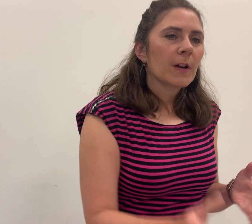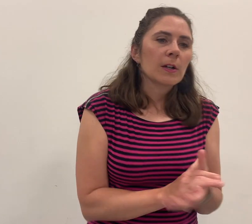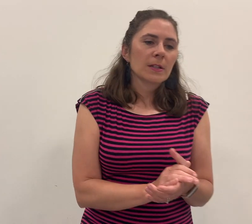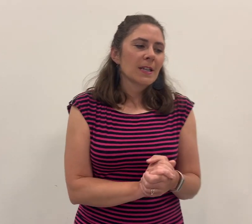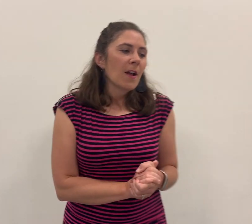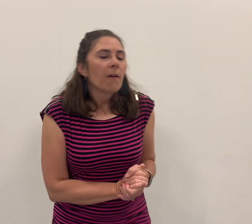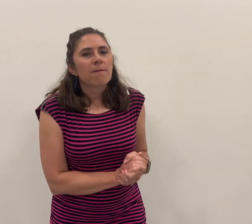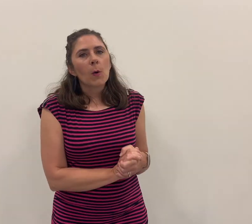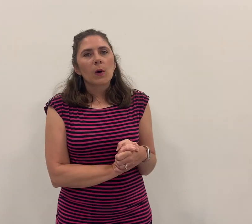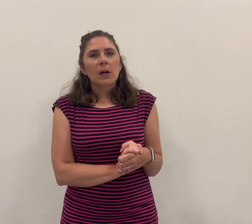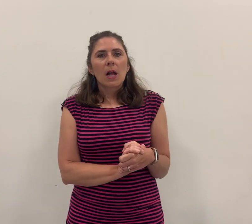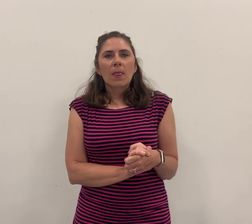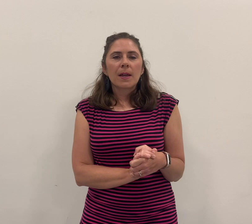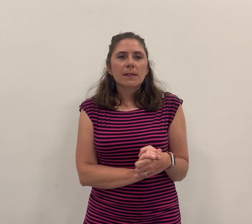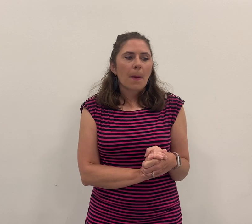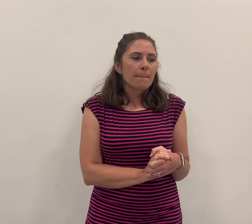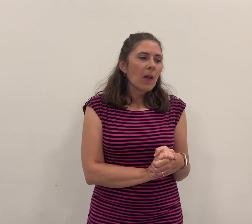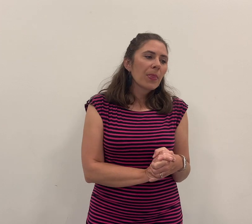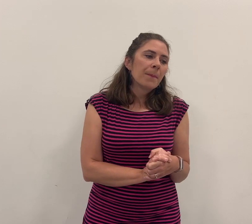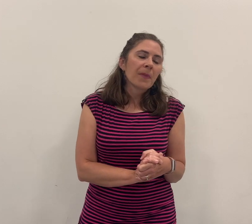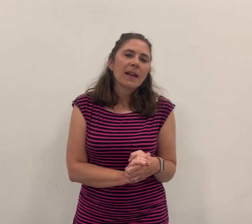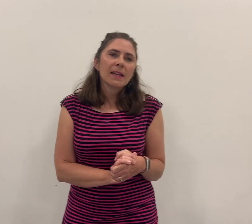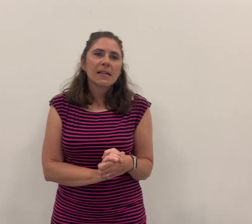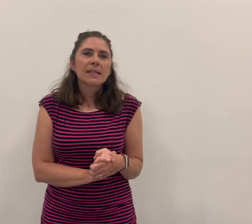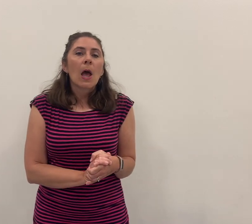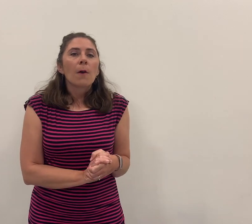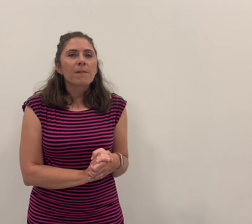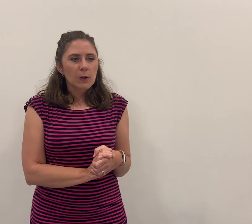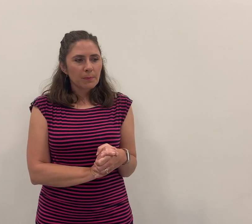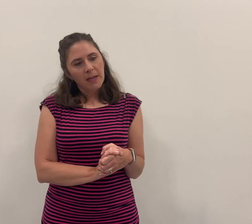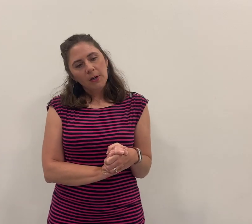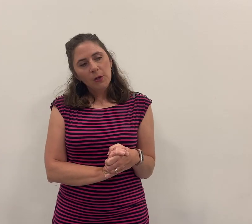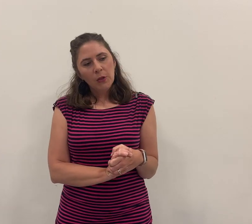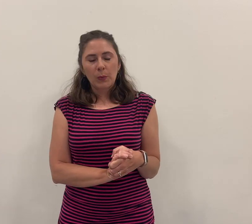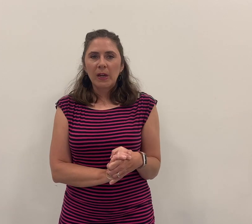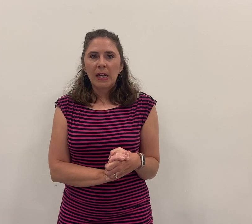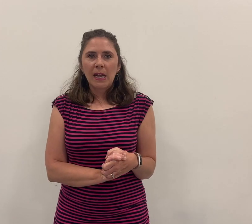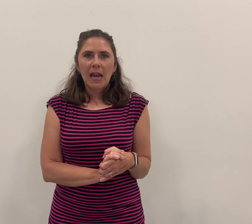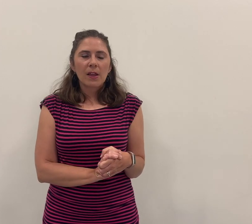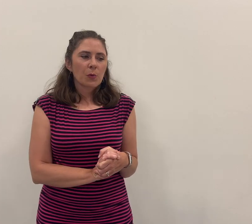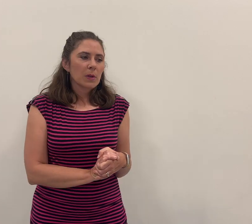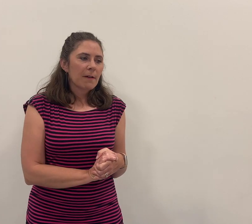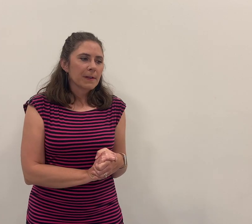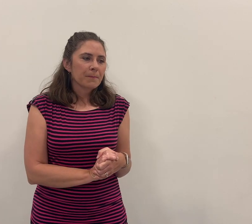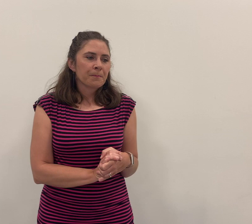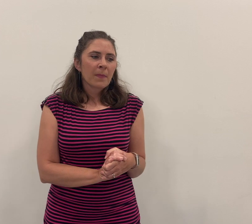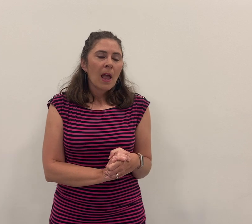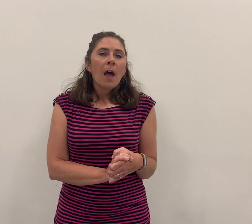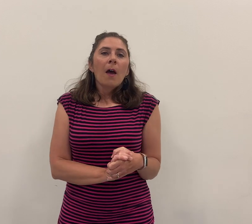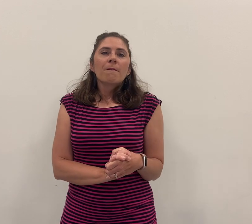our verse for this month, and it is 1 Peter 3, 8 through